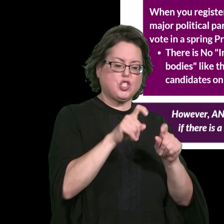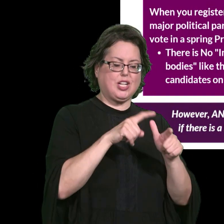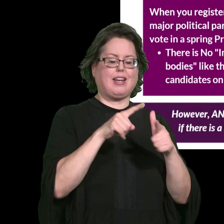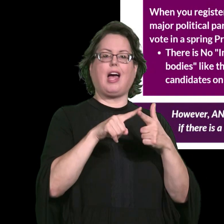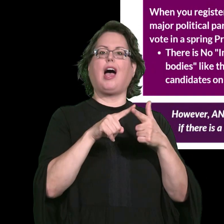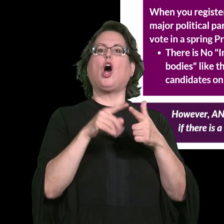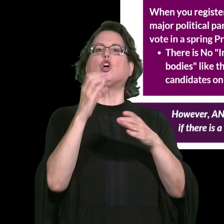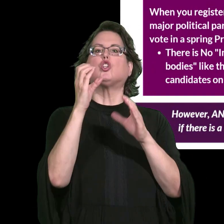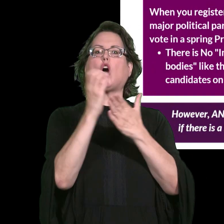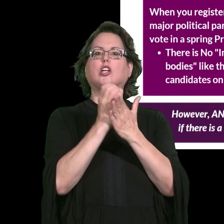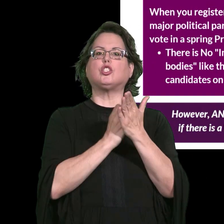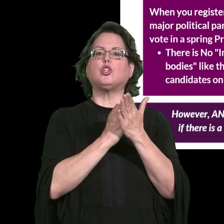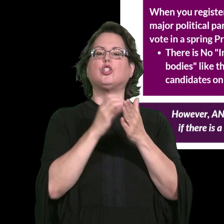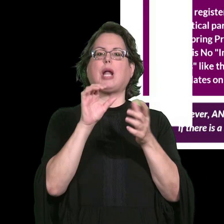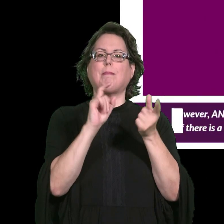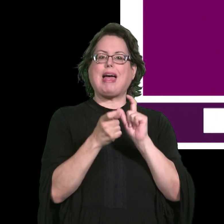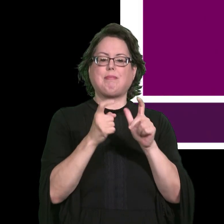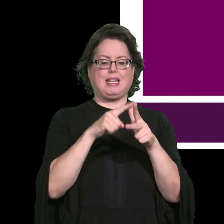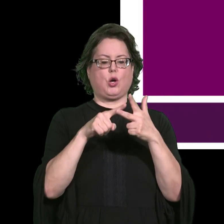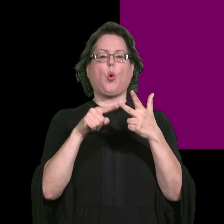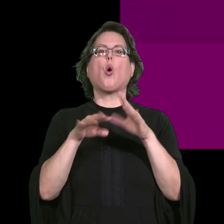special election.